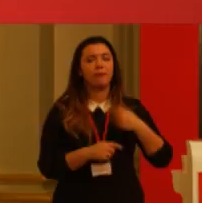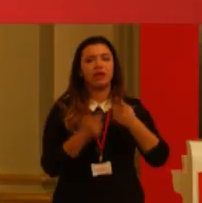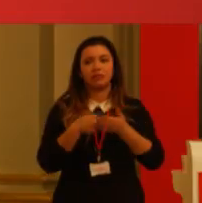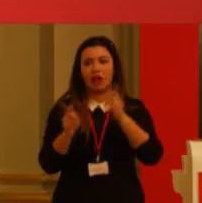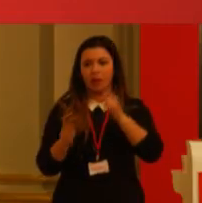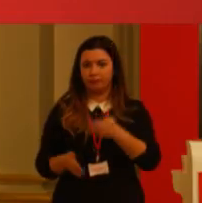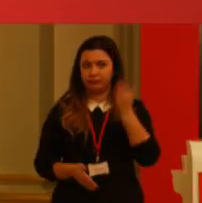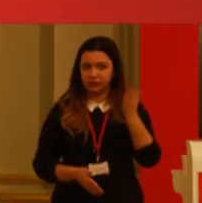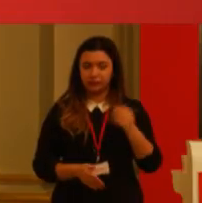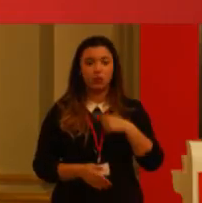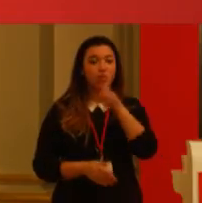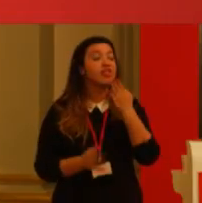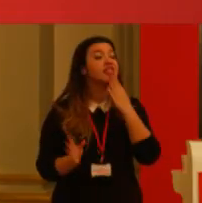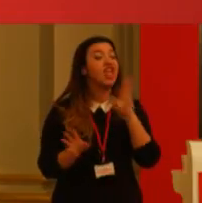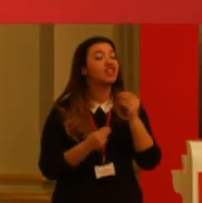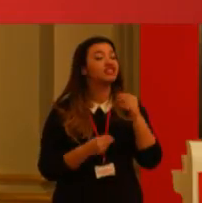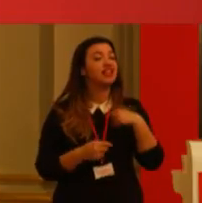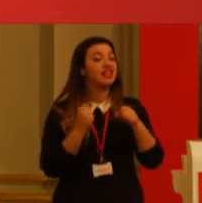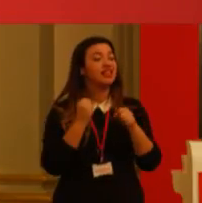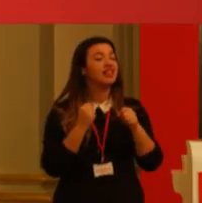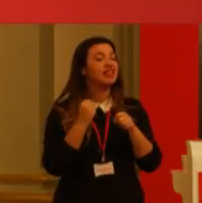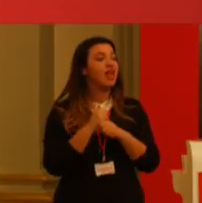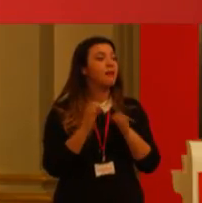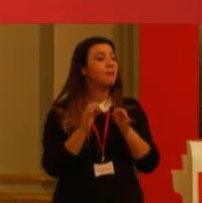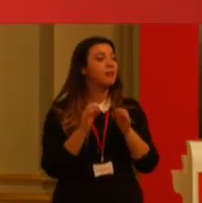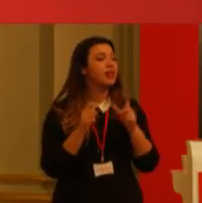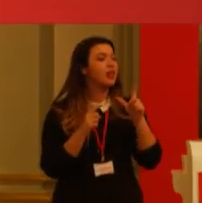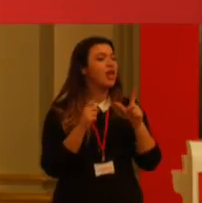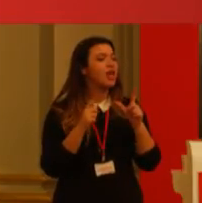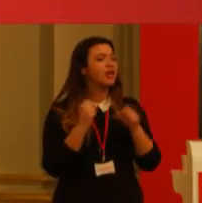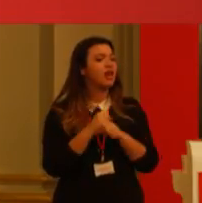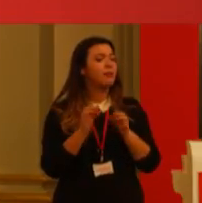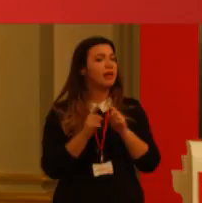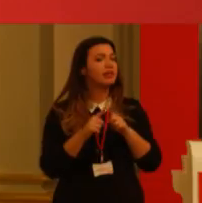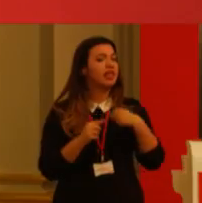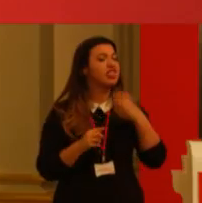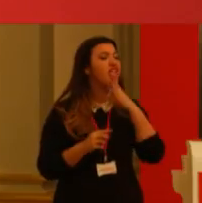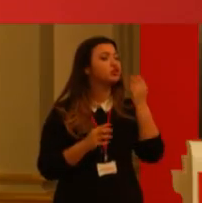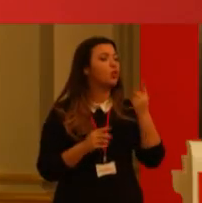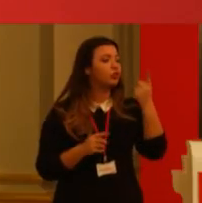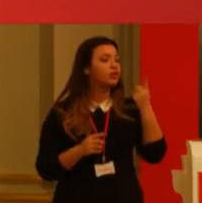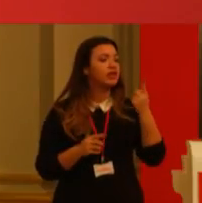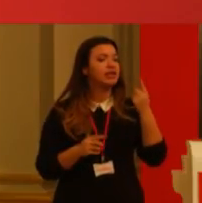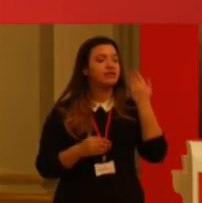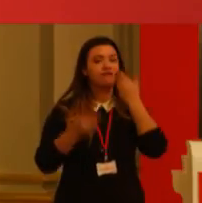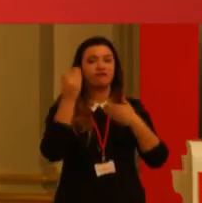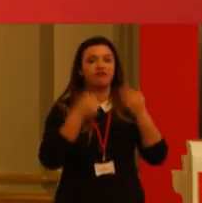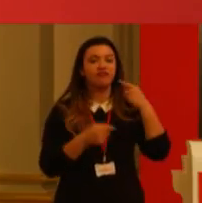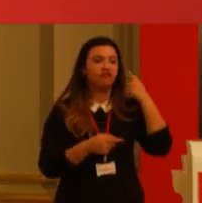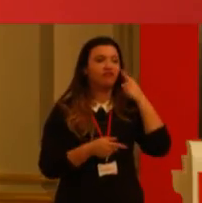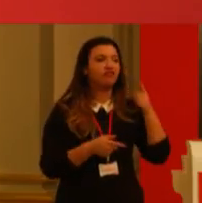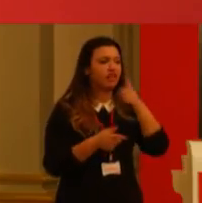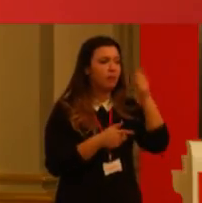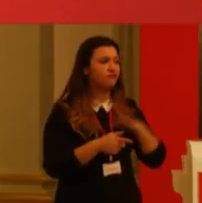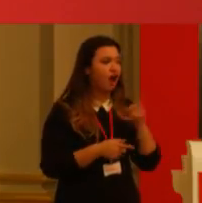by the sub-governor's office. And most of them were young. I mean, the majority is young people.